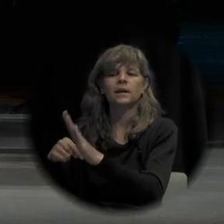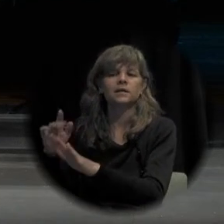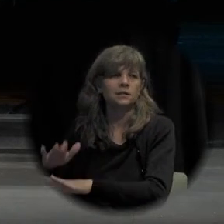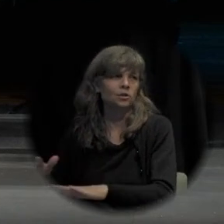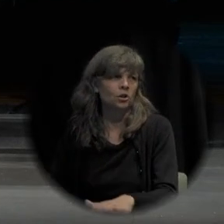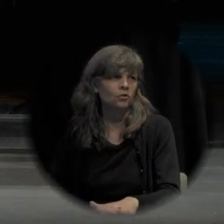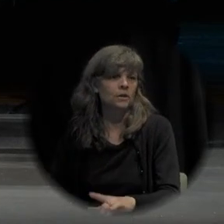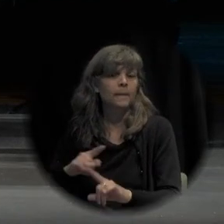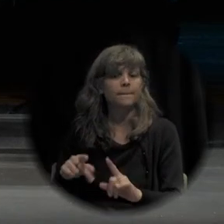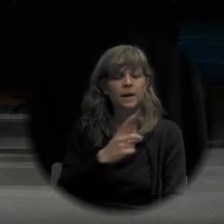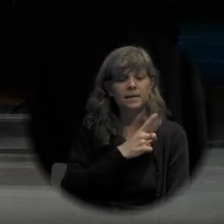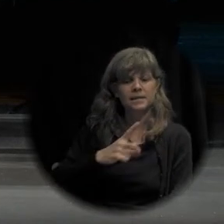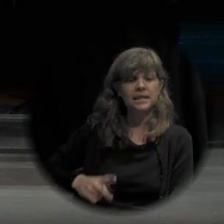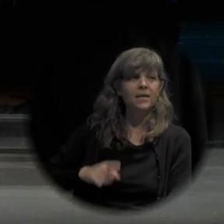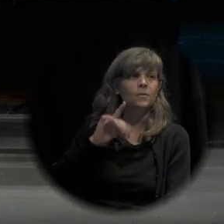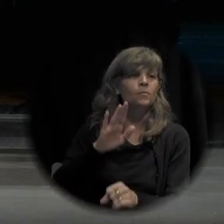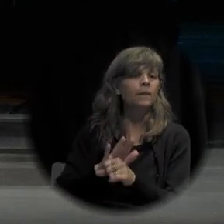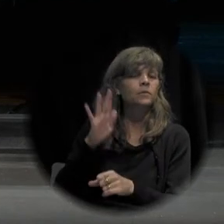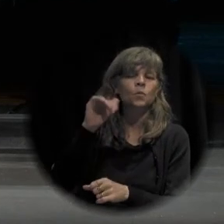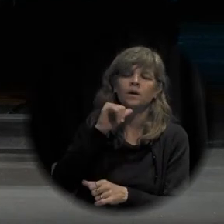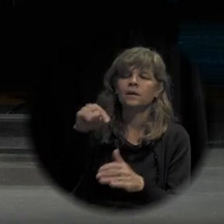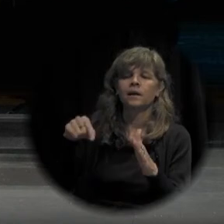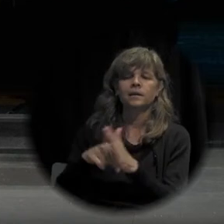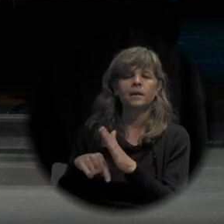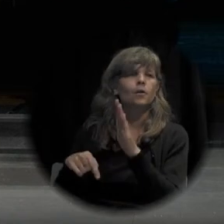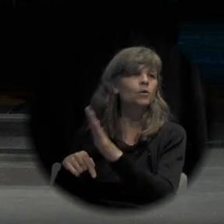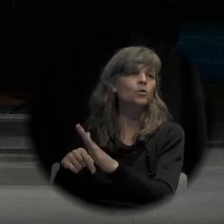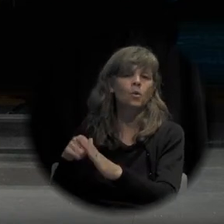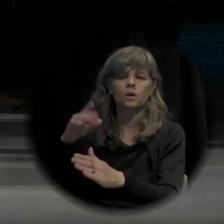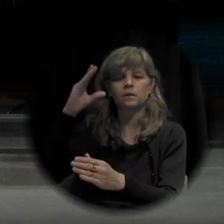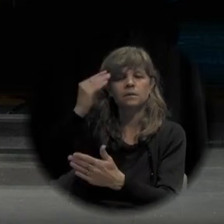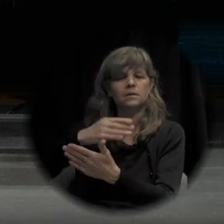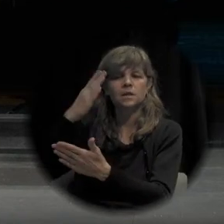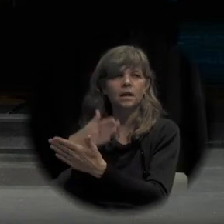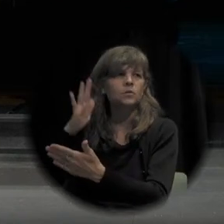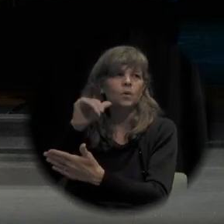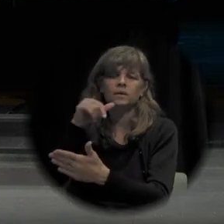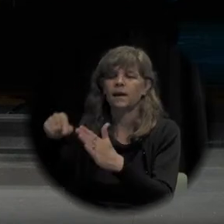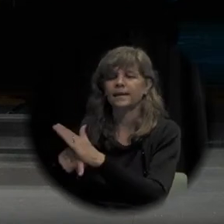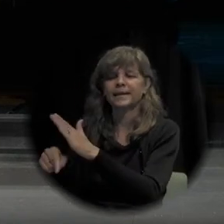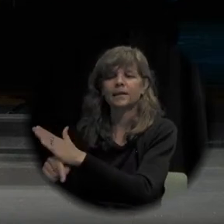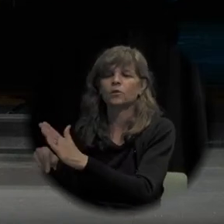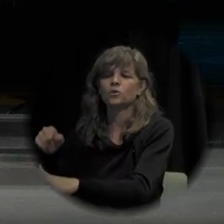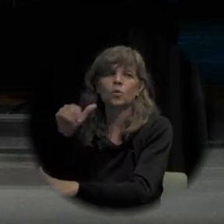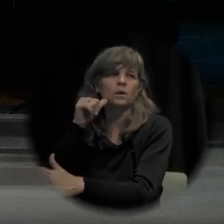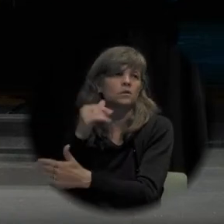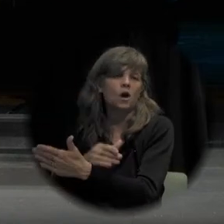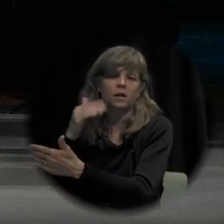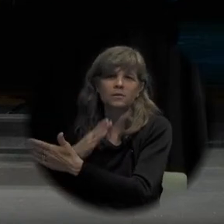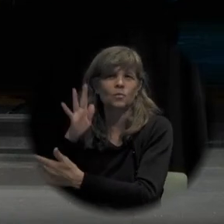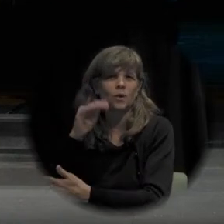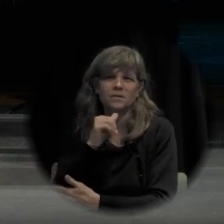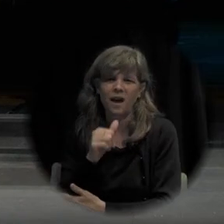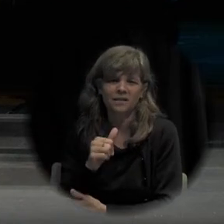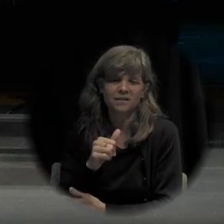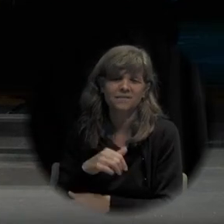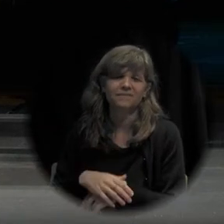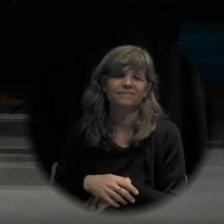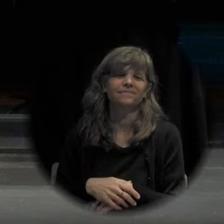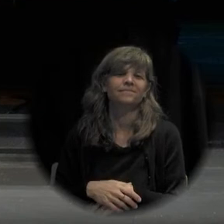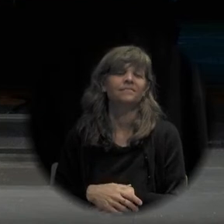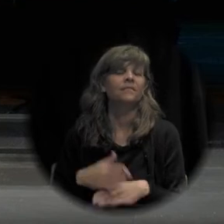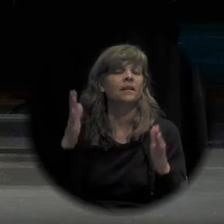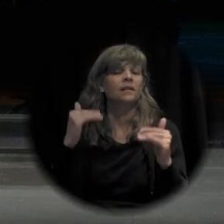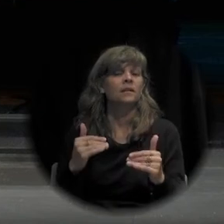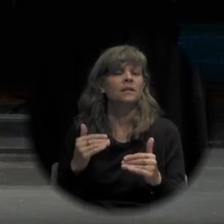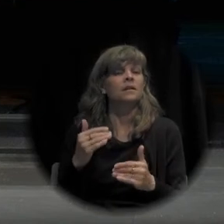Saul's descendants. So this is reminding David not only of the false words, but it's